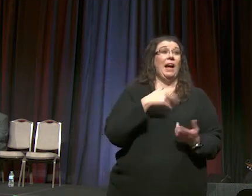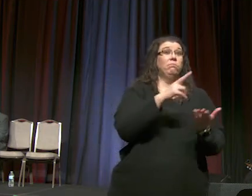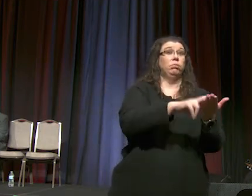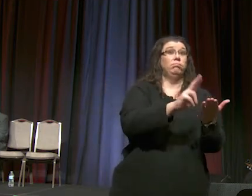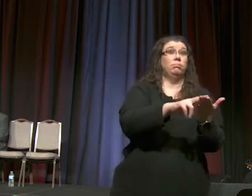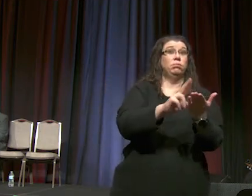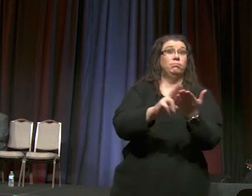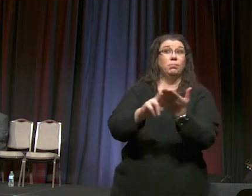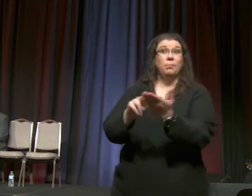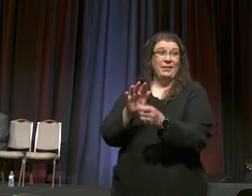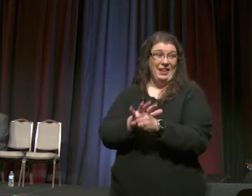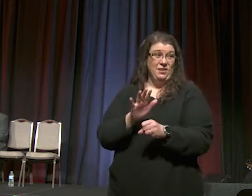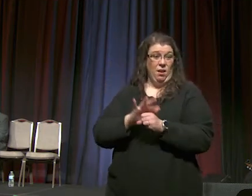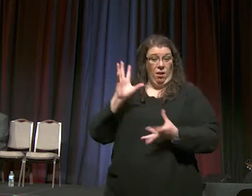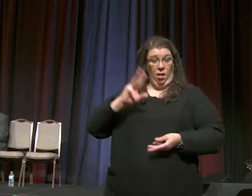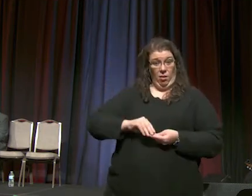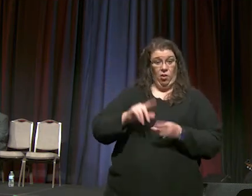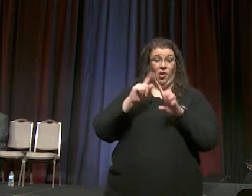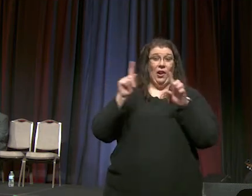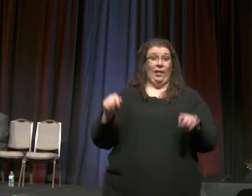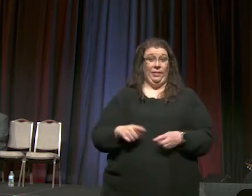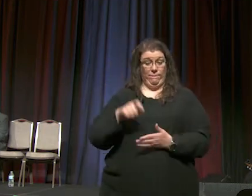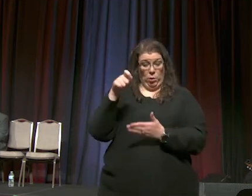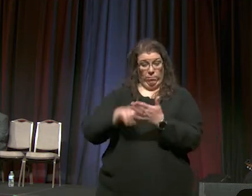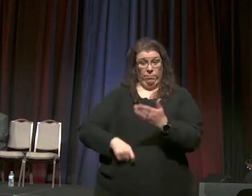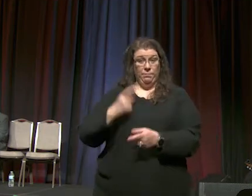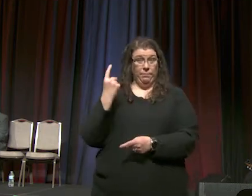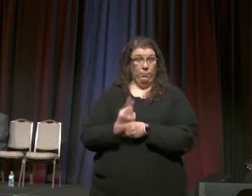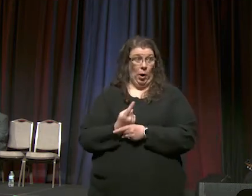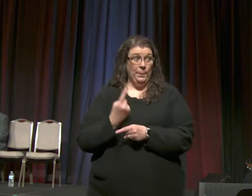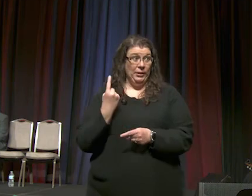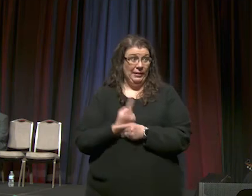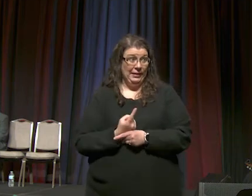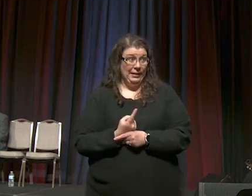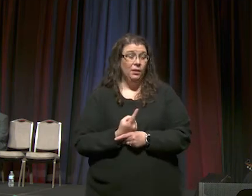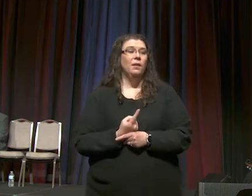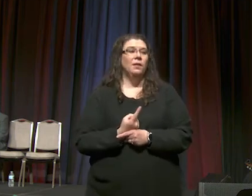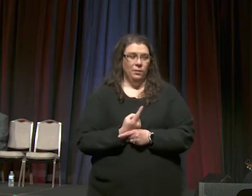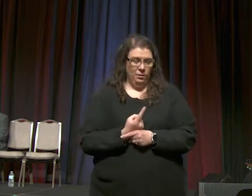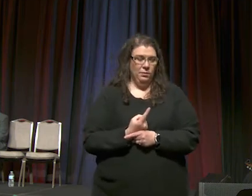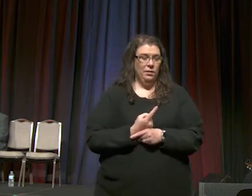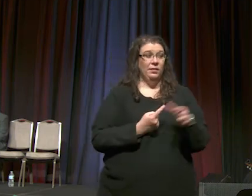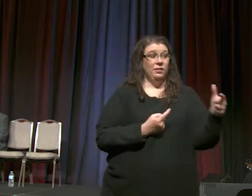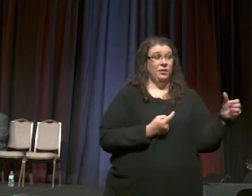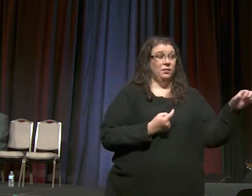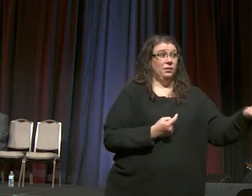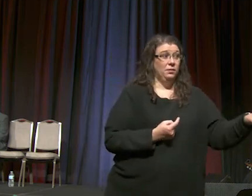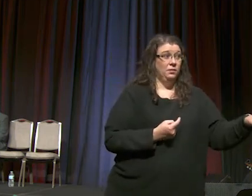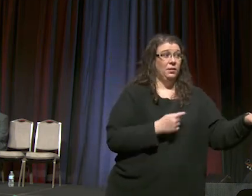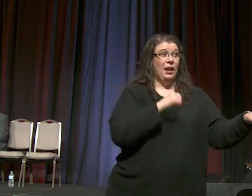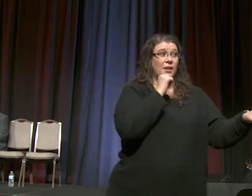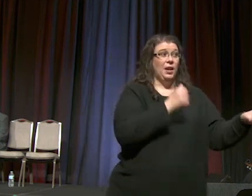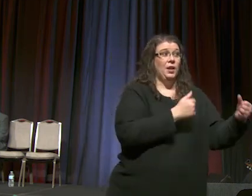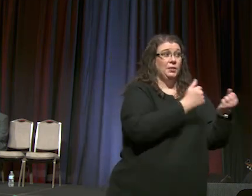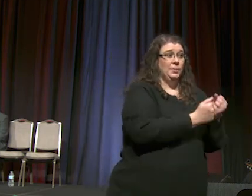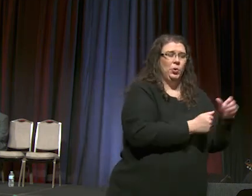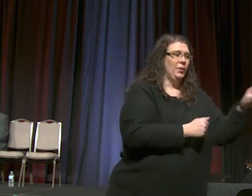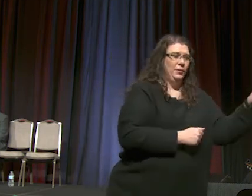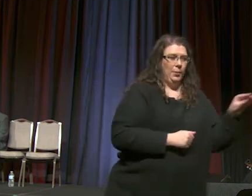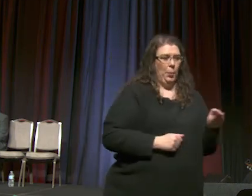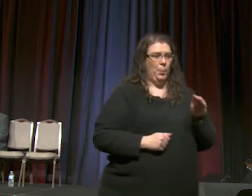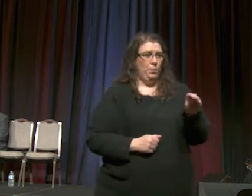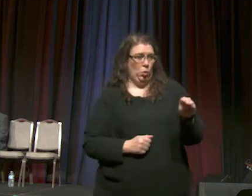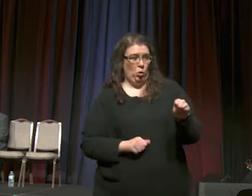signatures and the form is properly completed, that item would be removed from the section that says not supported. It would be